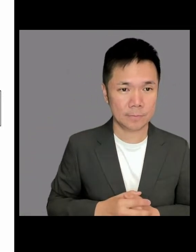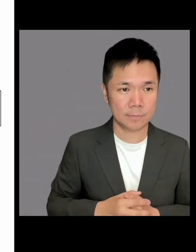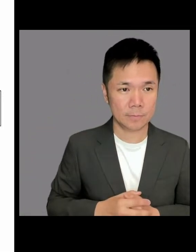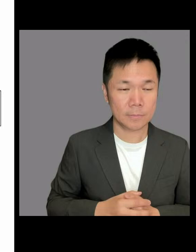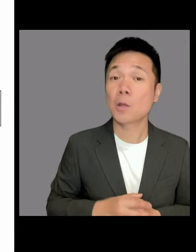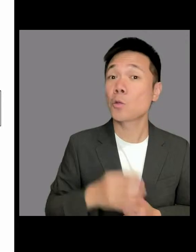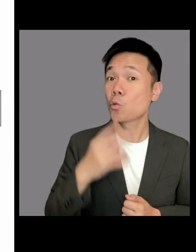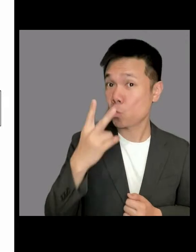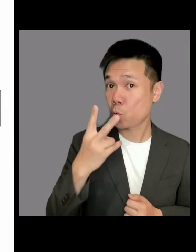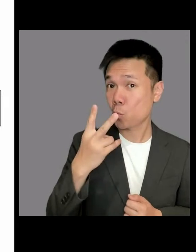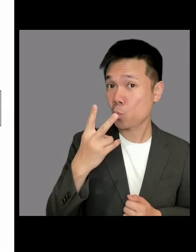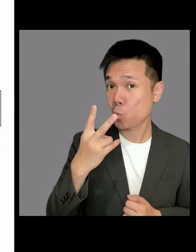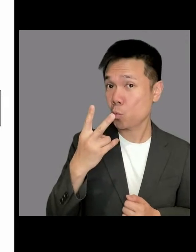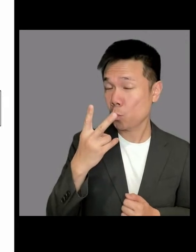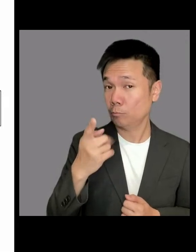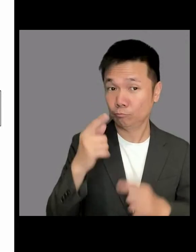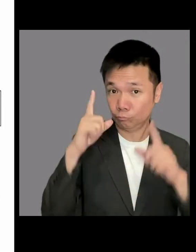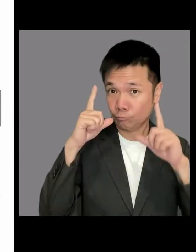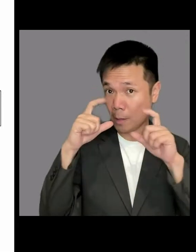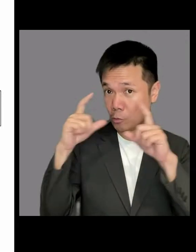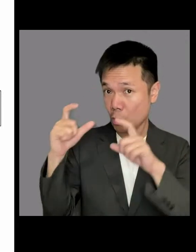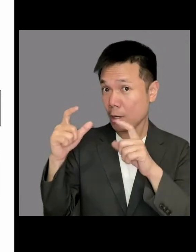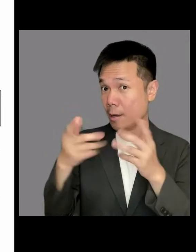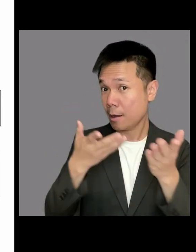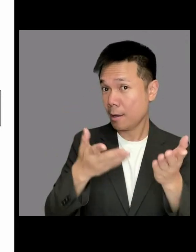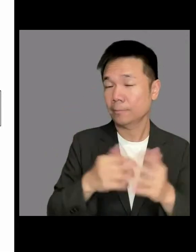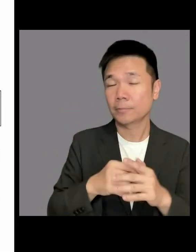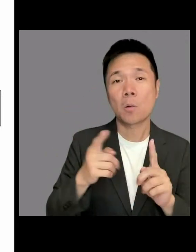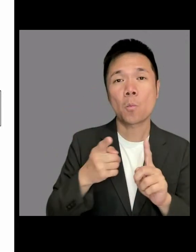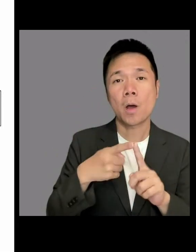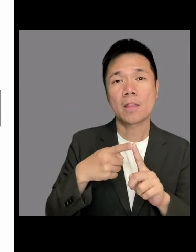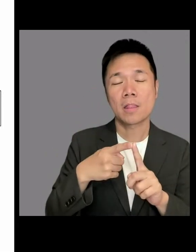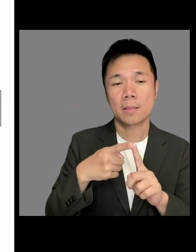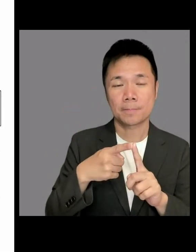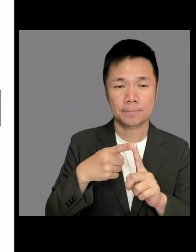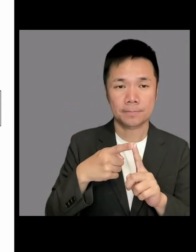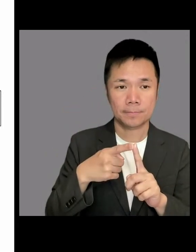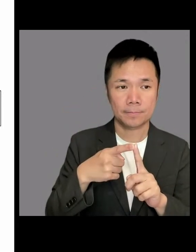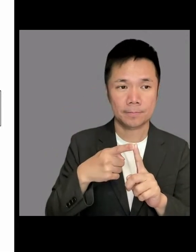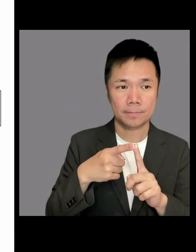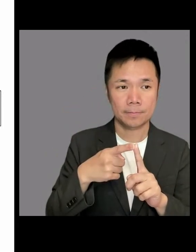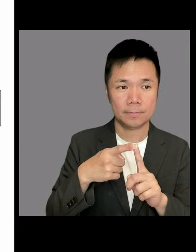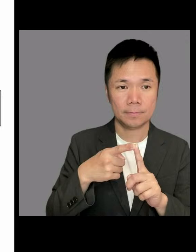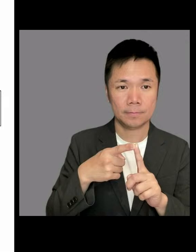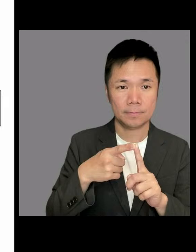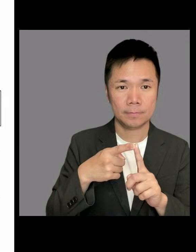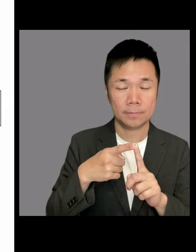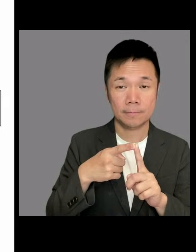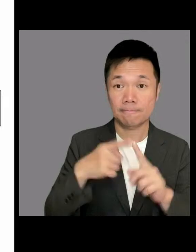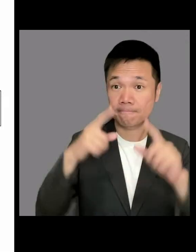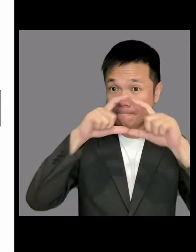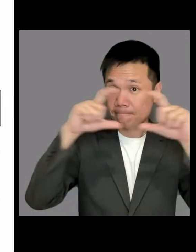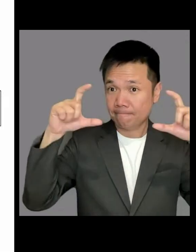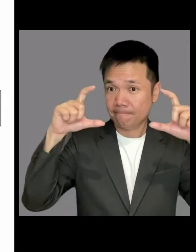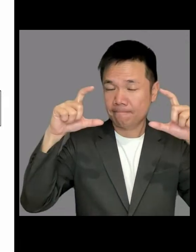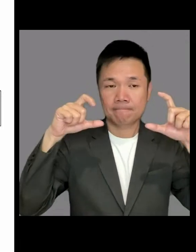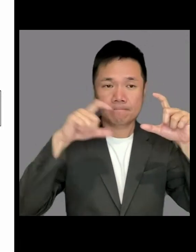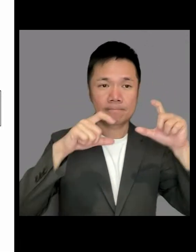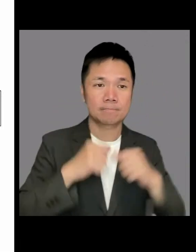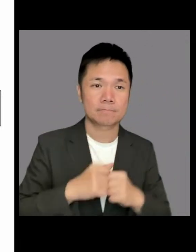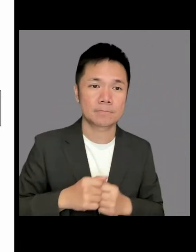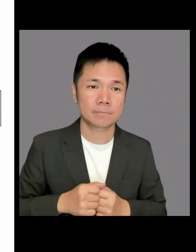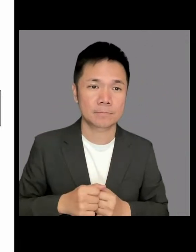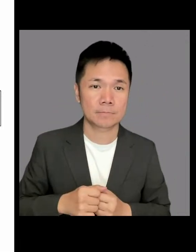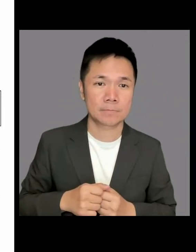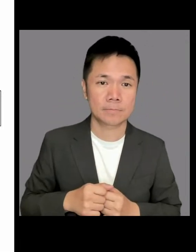images of how this works. One is of the first image from the